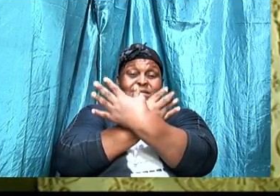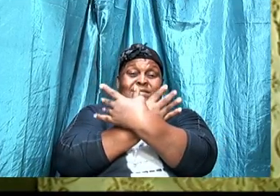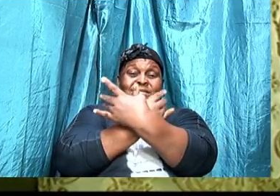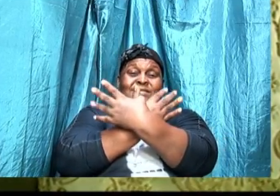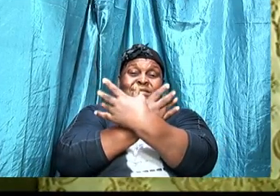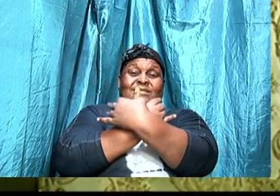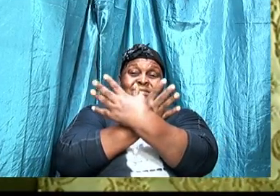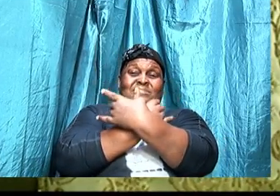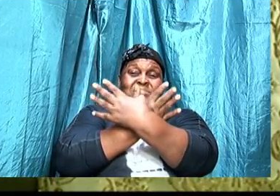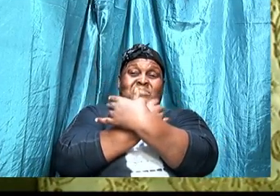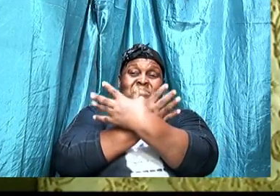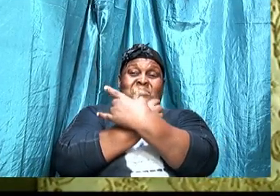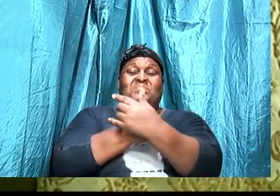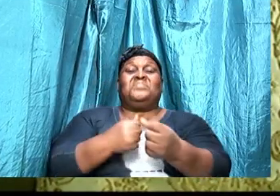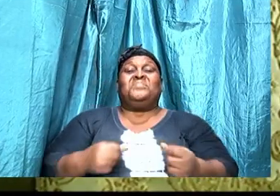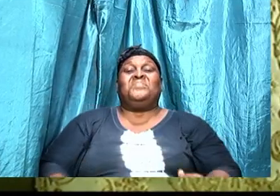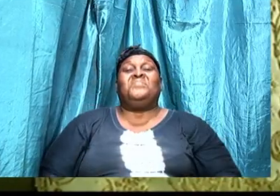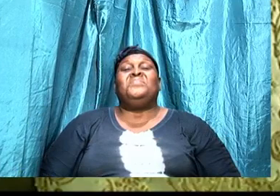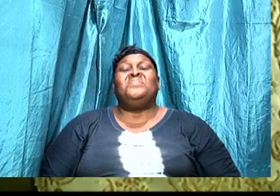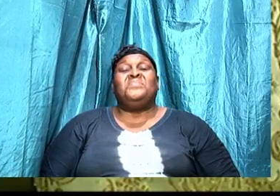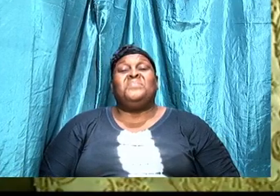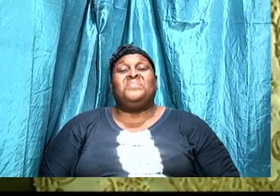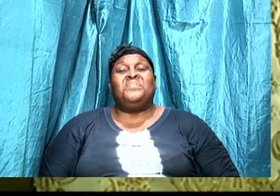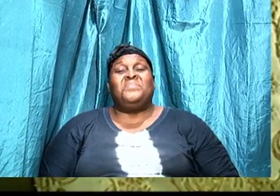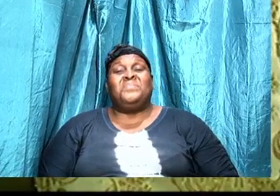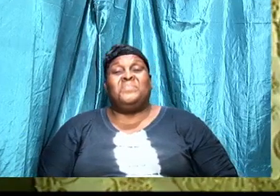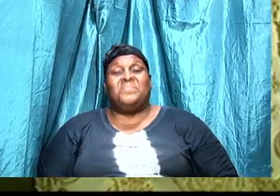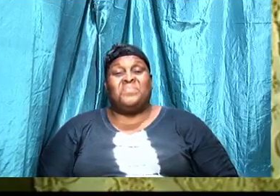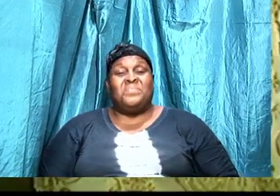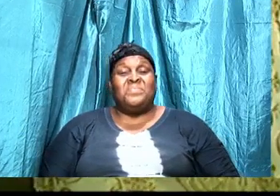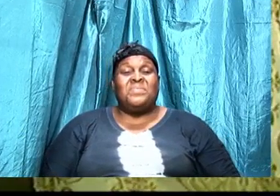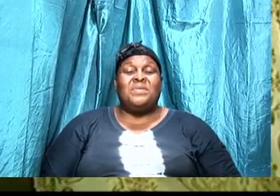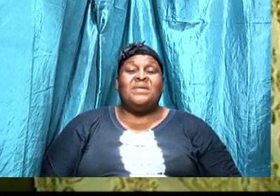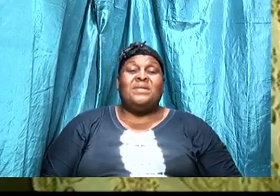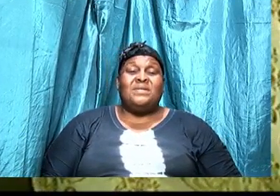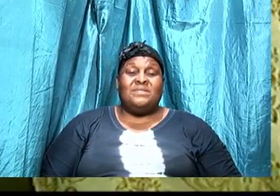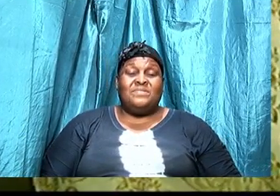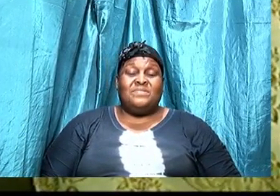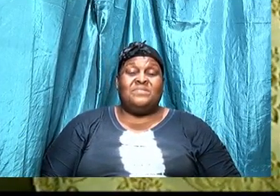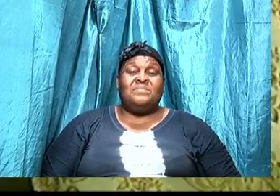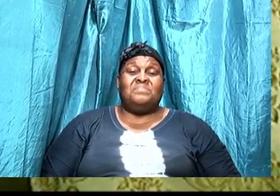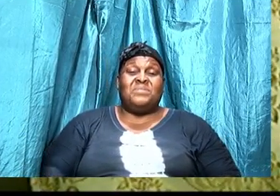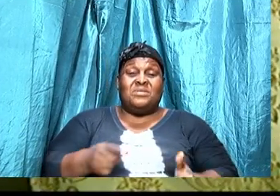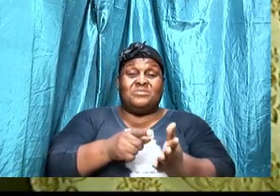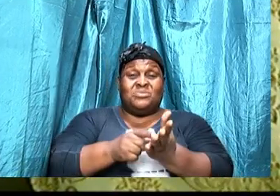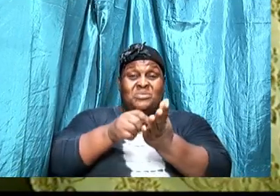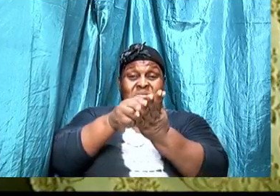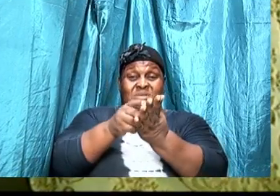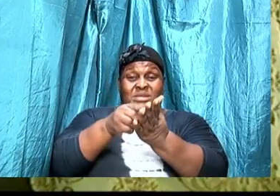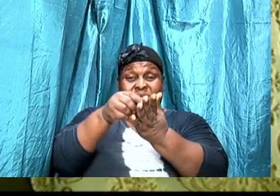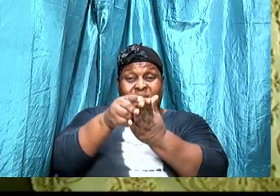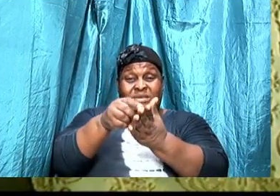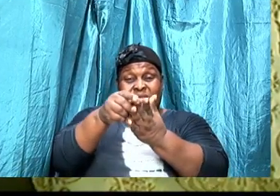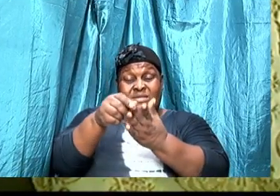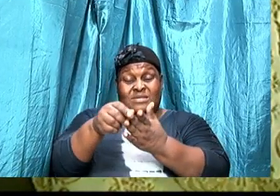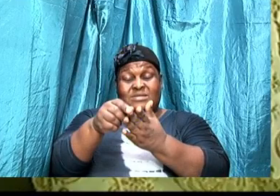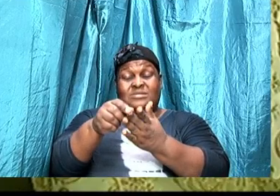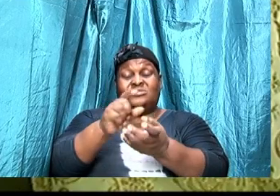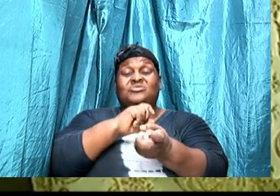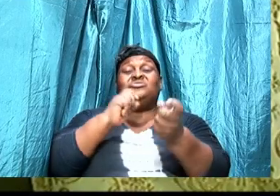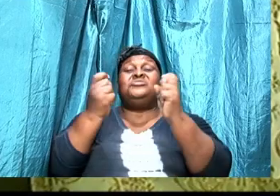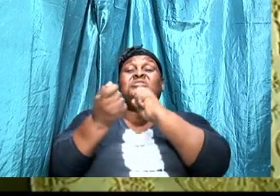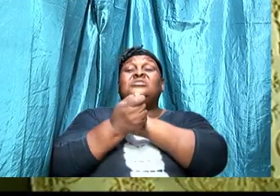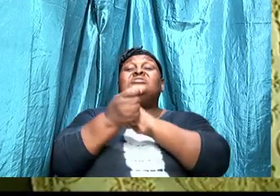is transformed, is metamorphosized. That caterpillar, rather, is transformed and